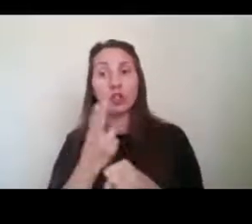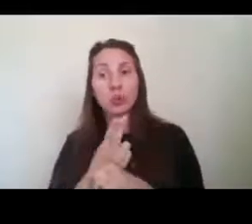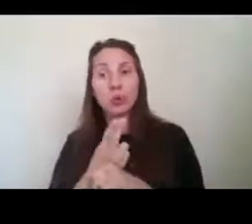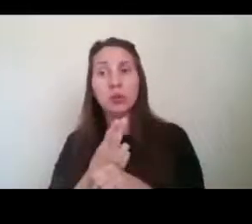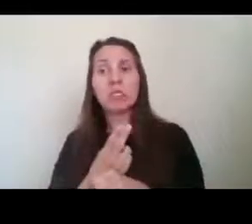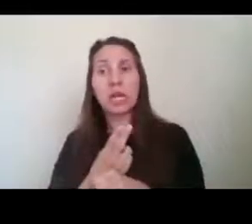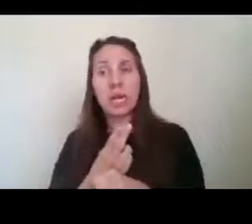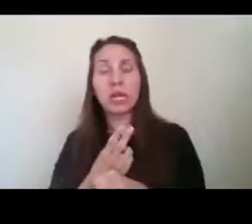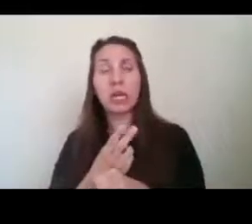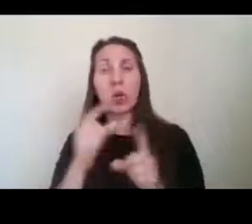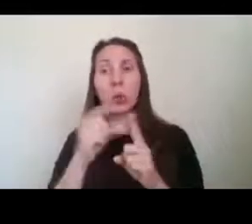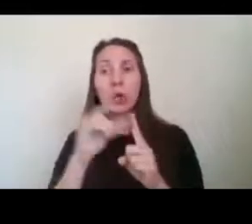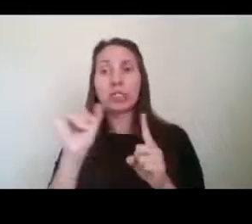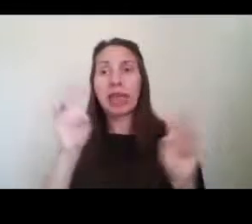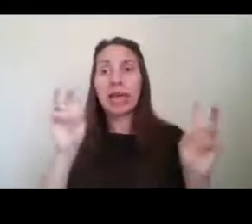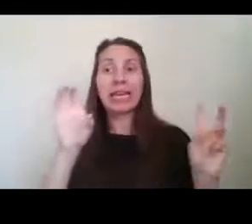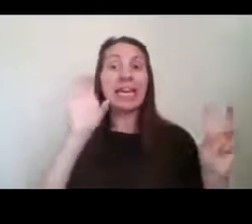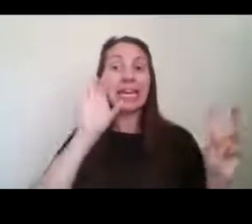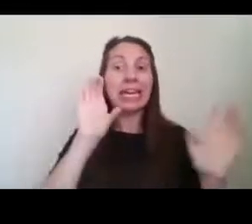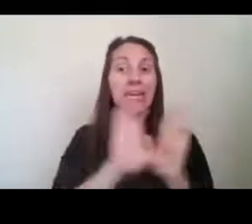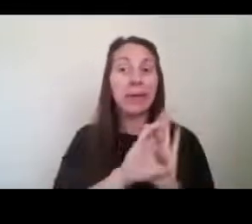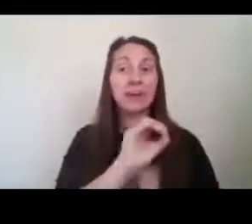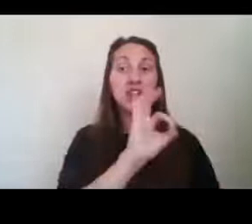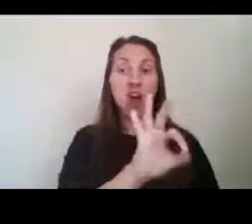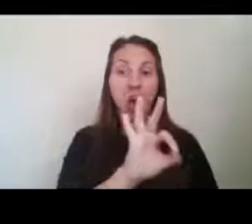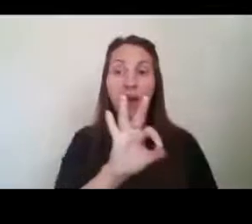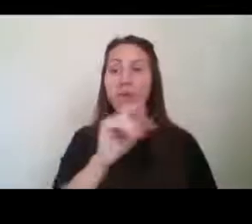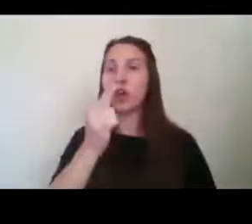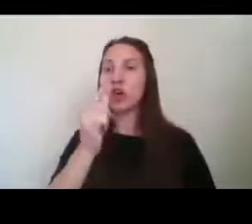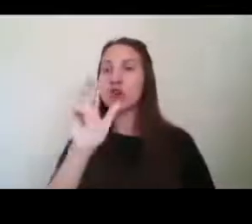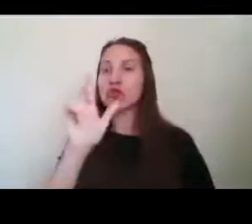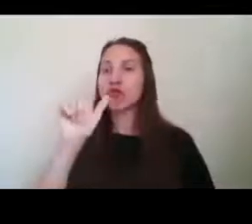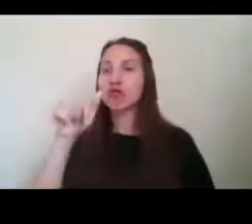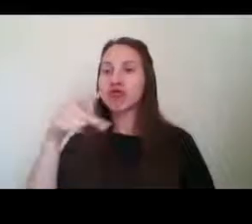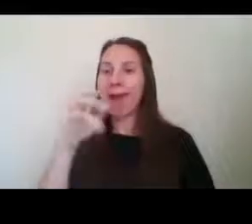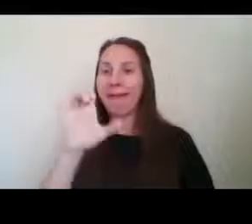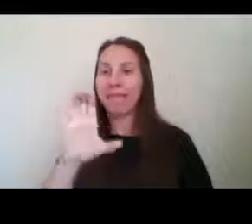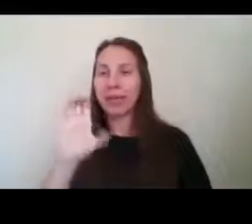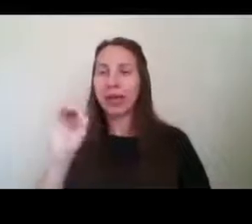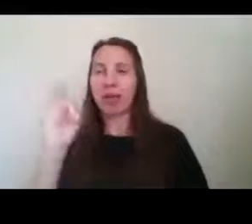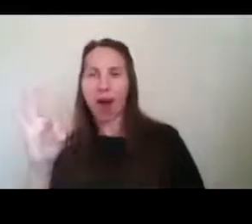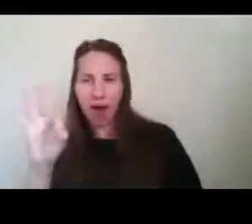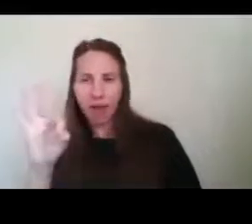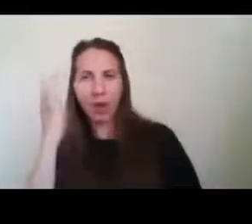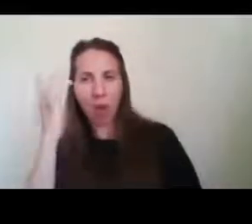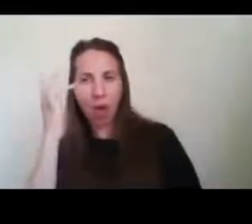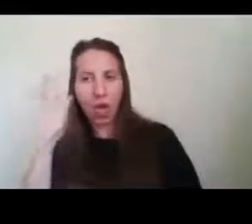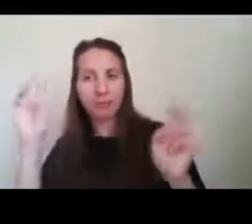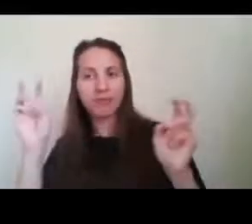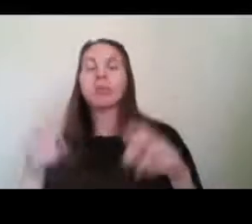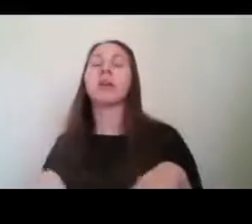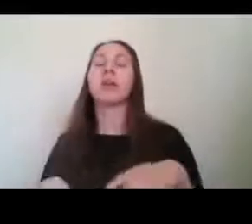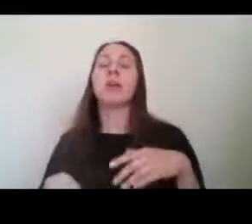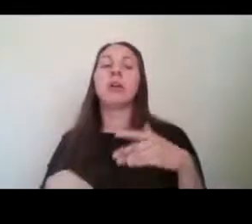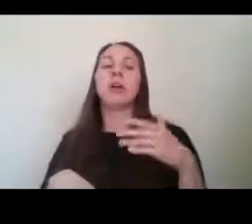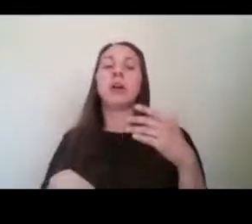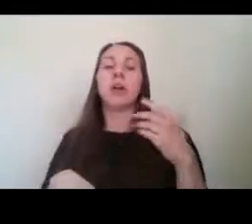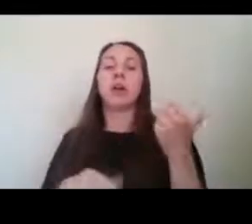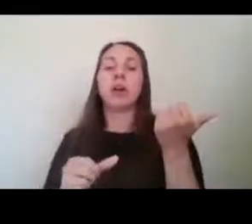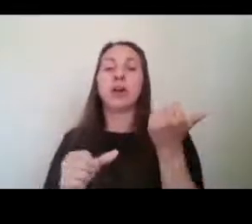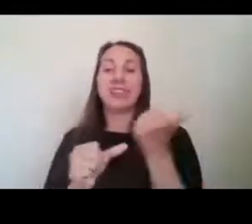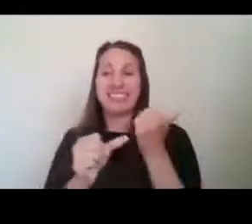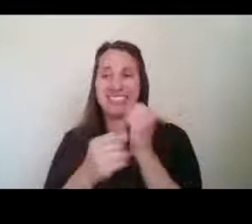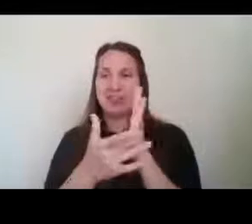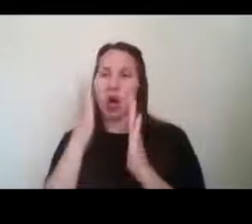graphic of to describe the image. Assistive technology will pick that up. However, the medium really is important. If you want to say